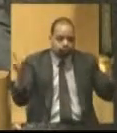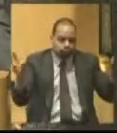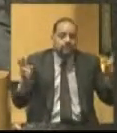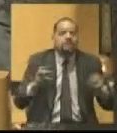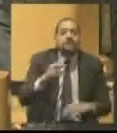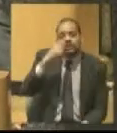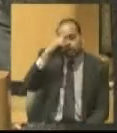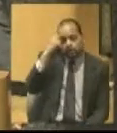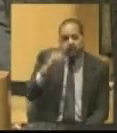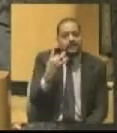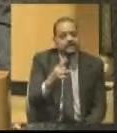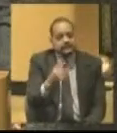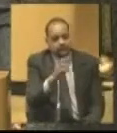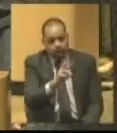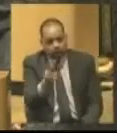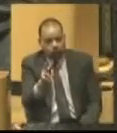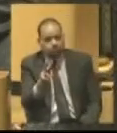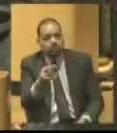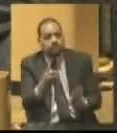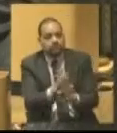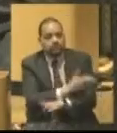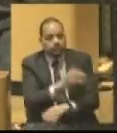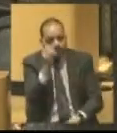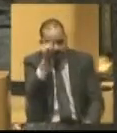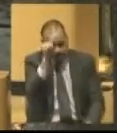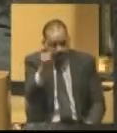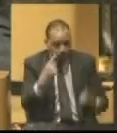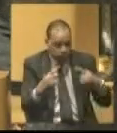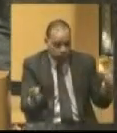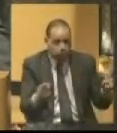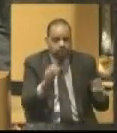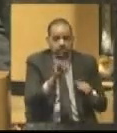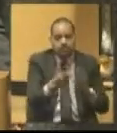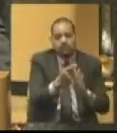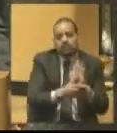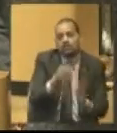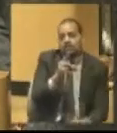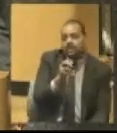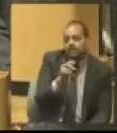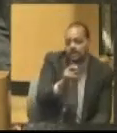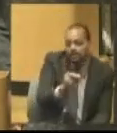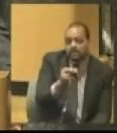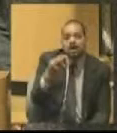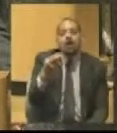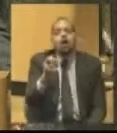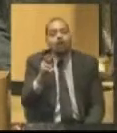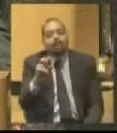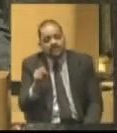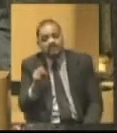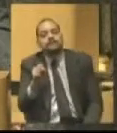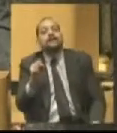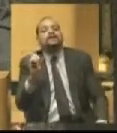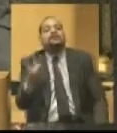1862, 6 months before Lincoln issued his proclamation. Horace Greeley was publishing pious editorials wondering why it was